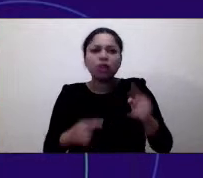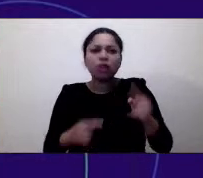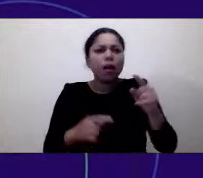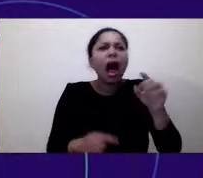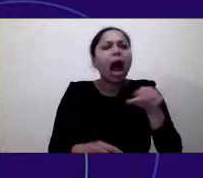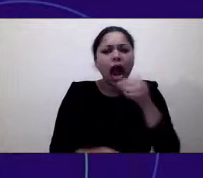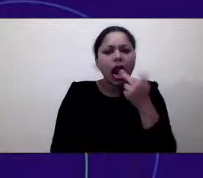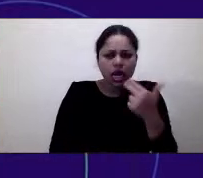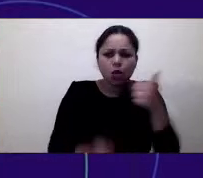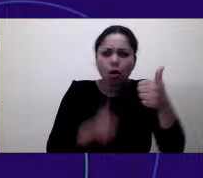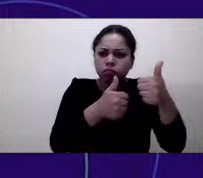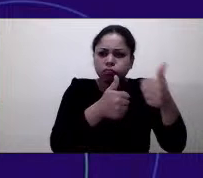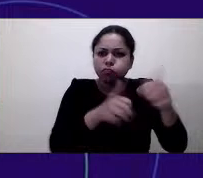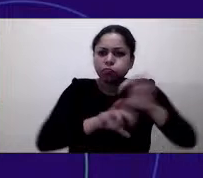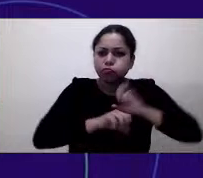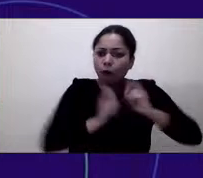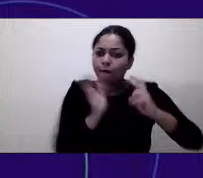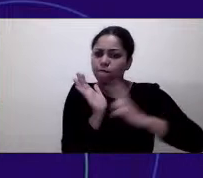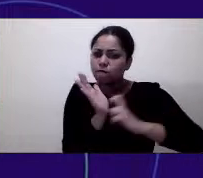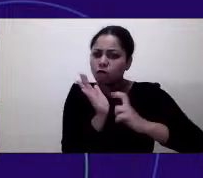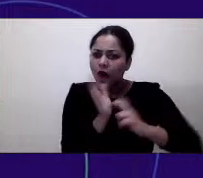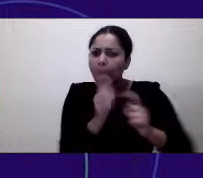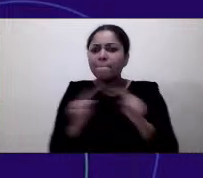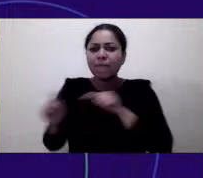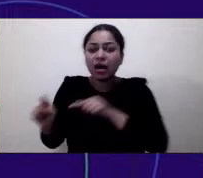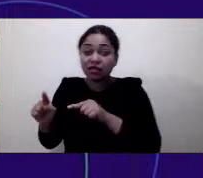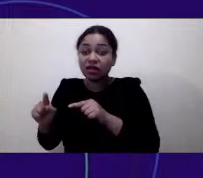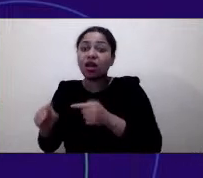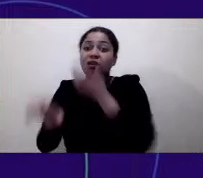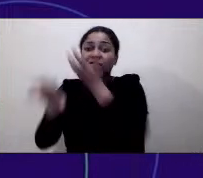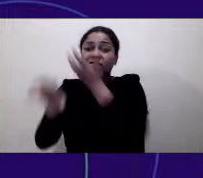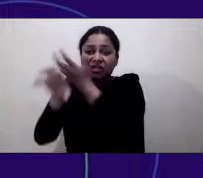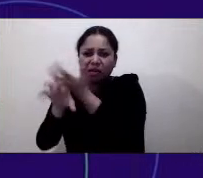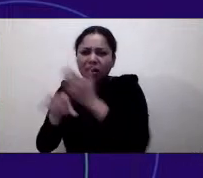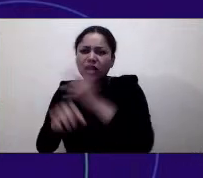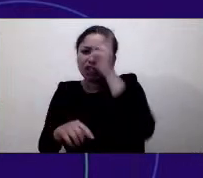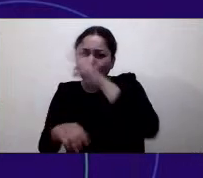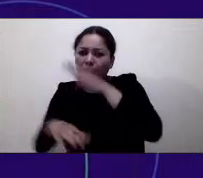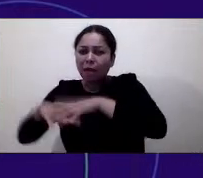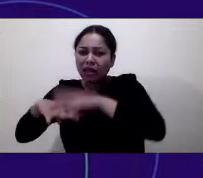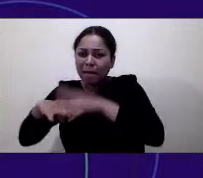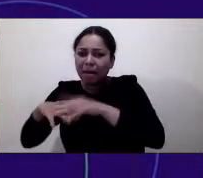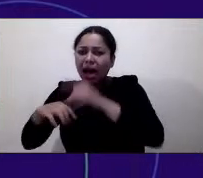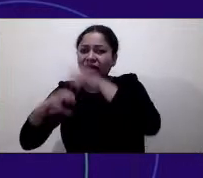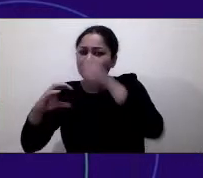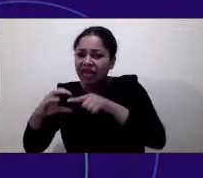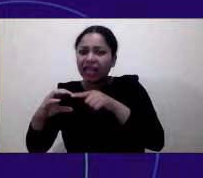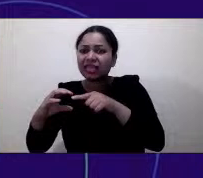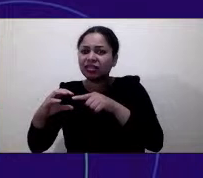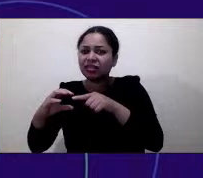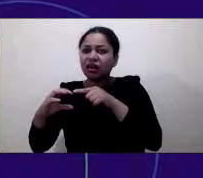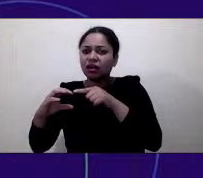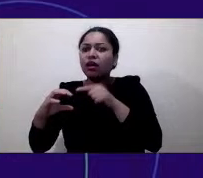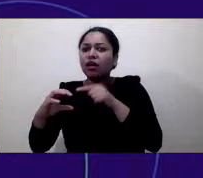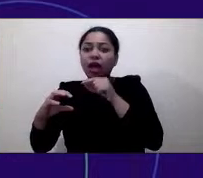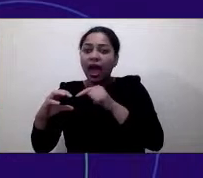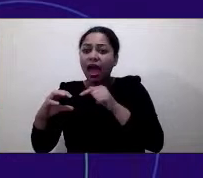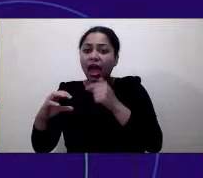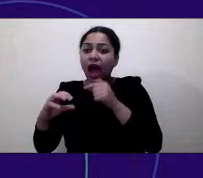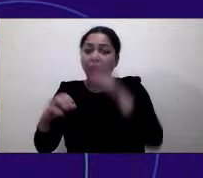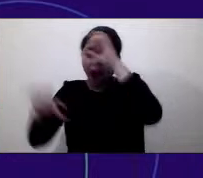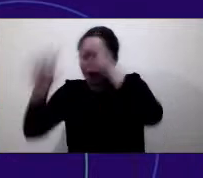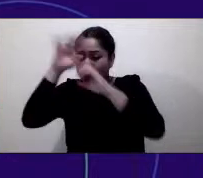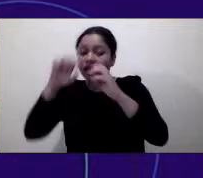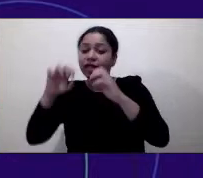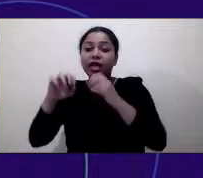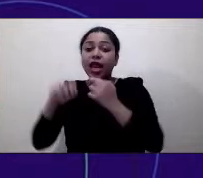students will be taking history, math, science through a medium of instruction, through a second or an additional language.